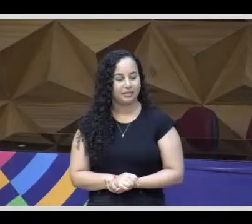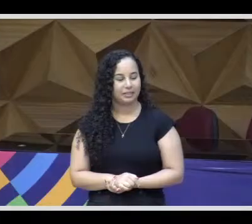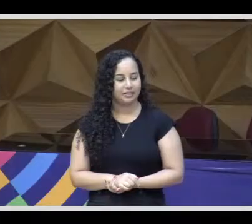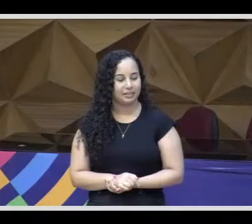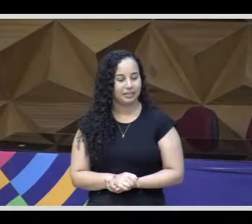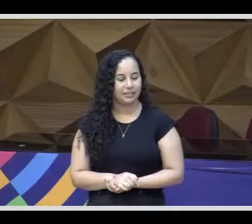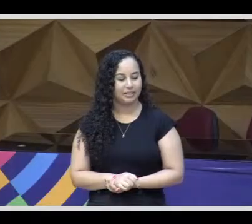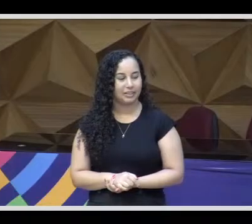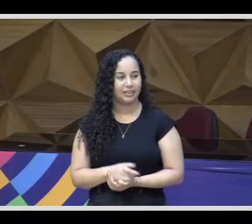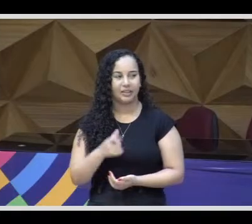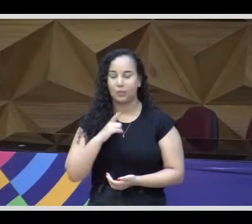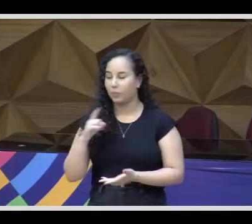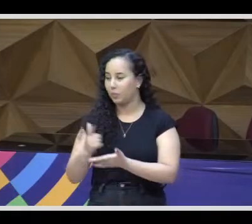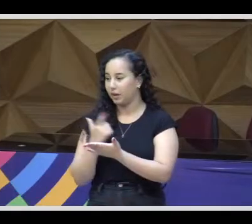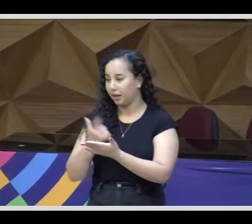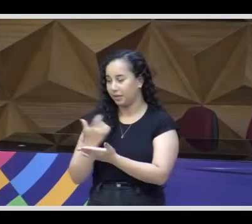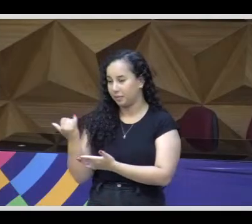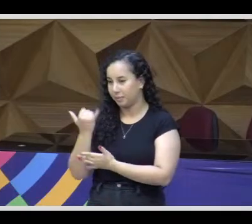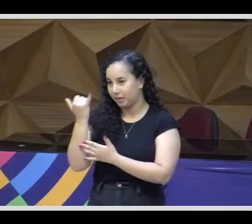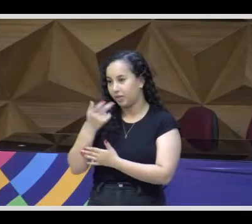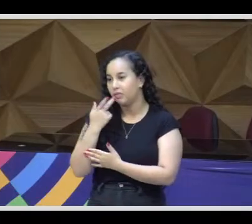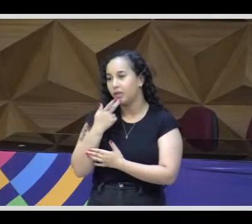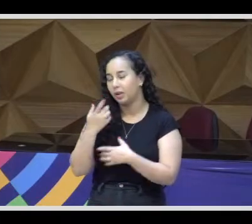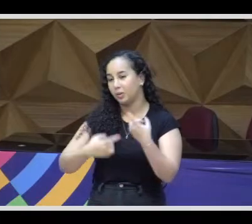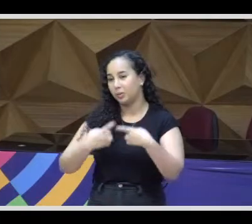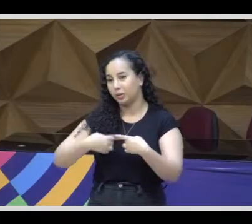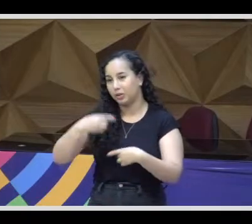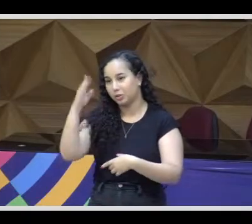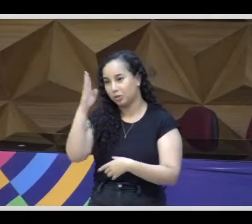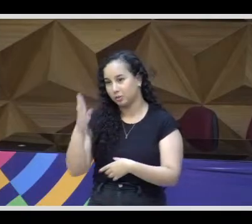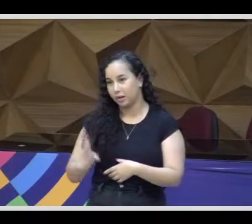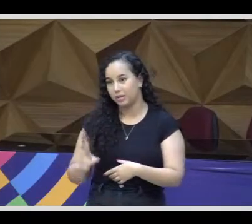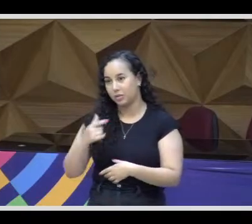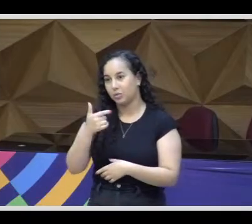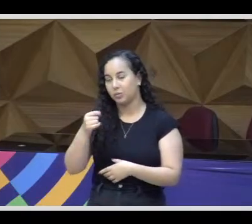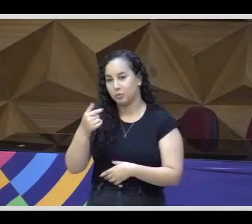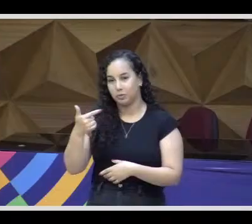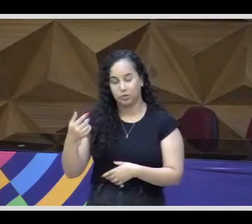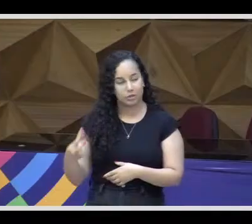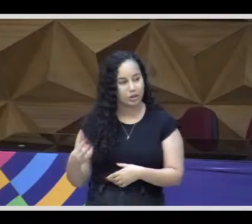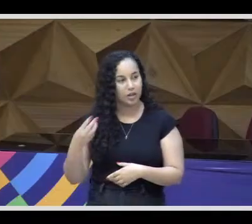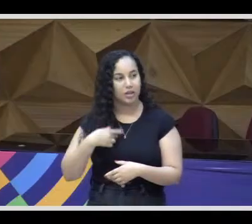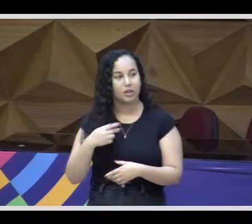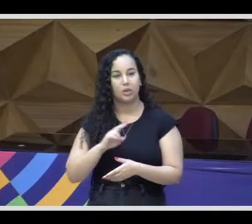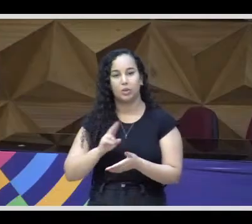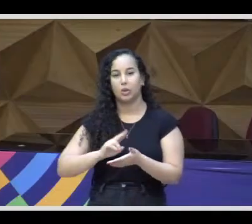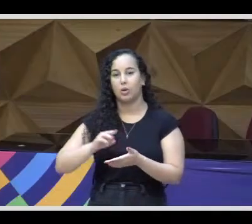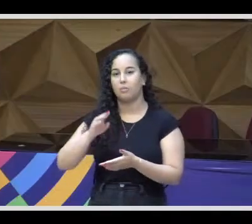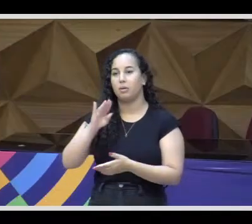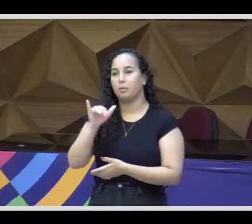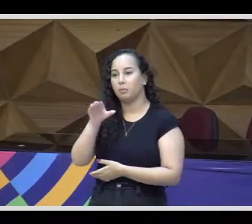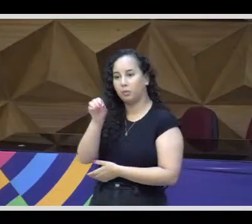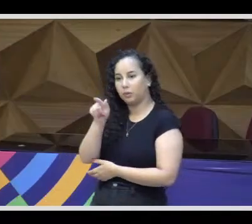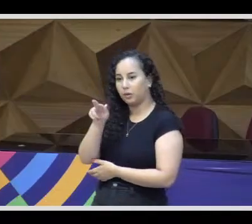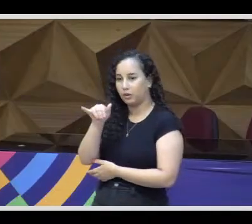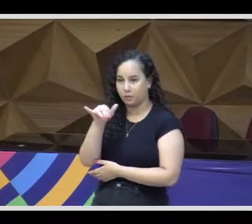very important book, I would say, about politics in Brazil in 2023 called Biografia do Abismo.